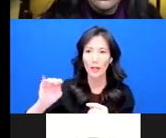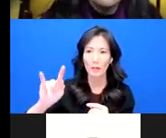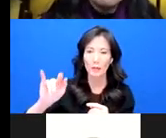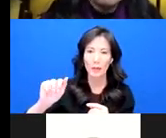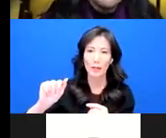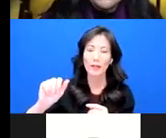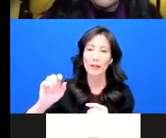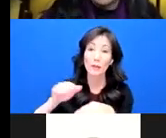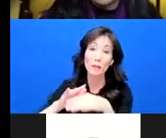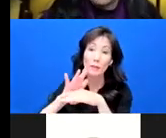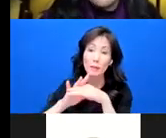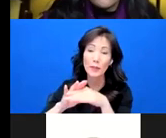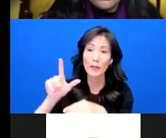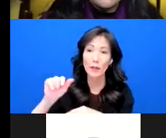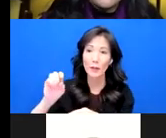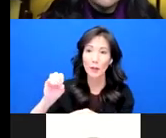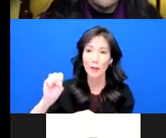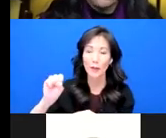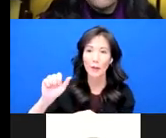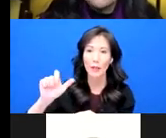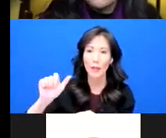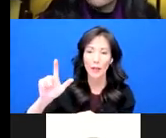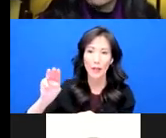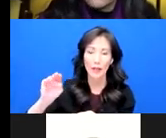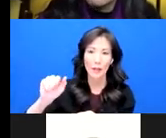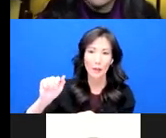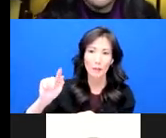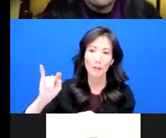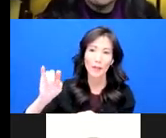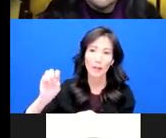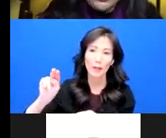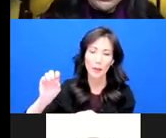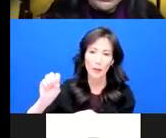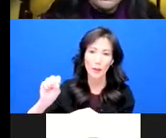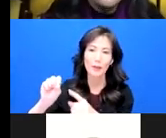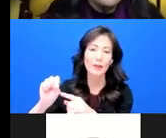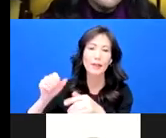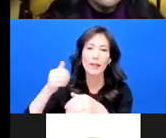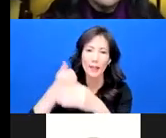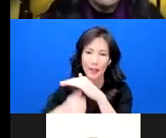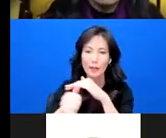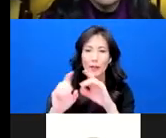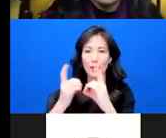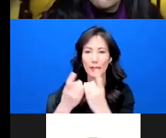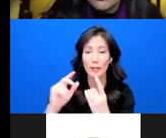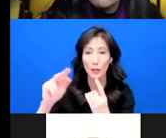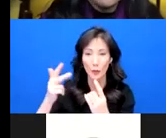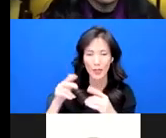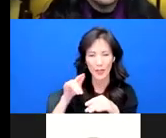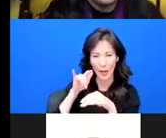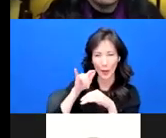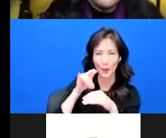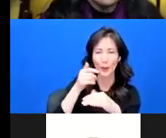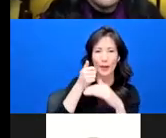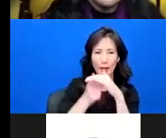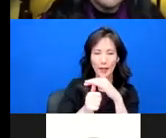3. And the airport area is whole into District 5. So again, we've adjusted to follow neighborhood boundaries